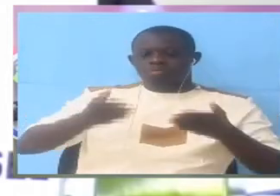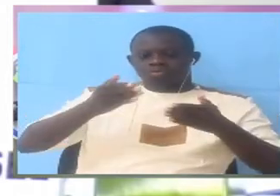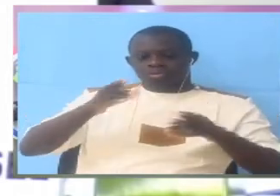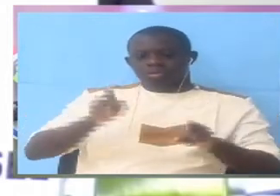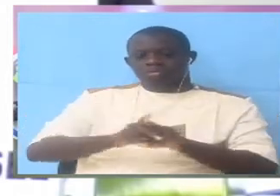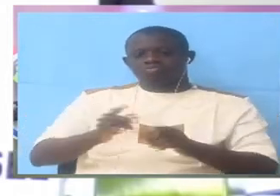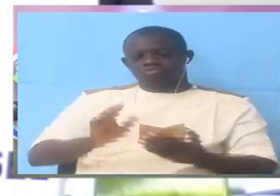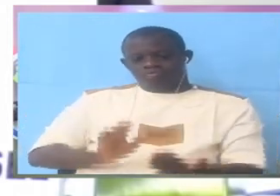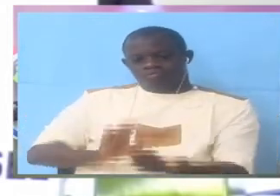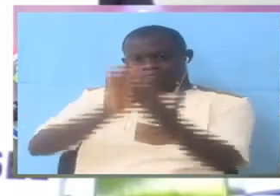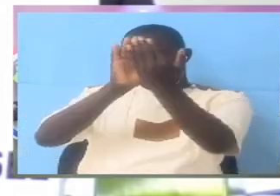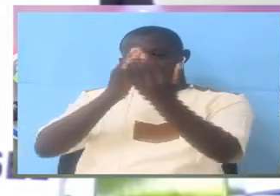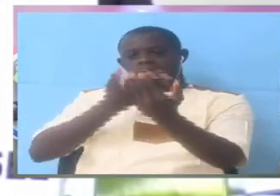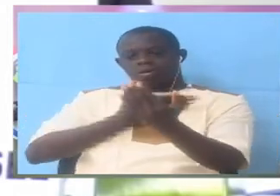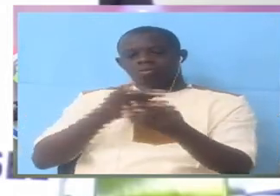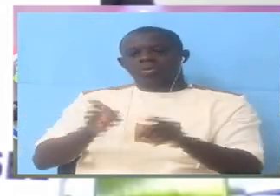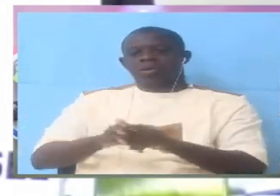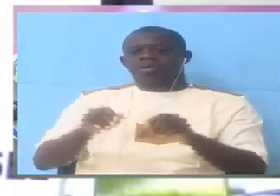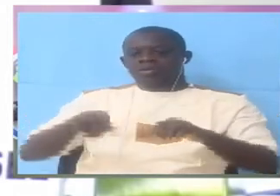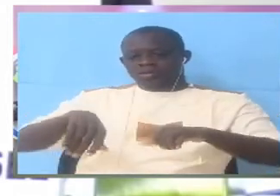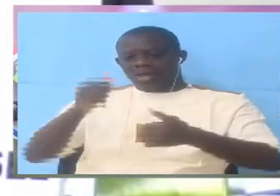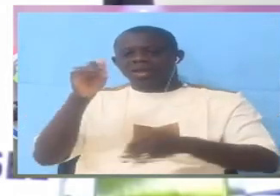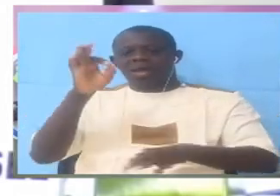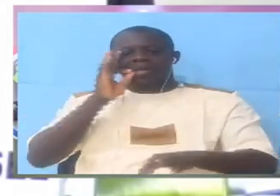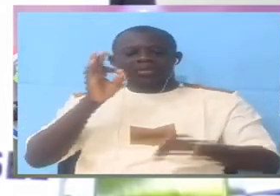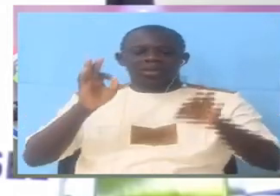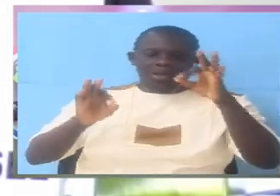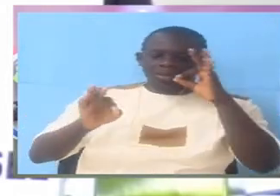And then he started facing some questions.